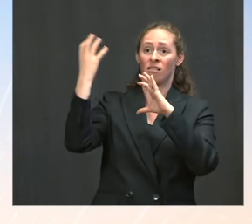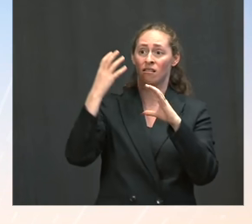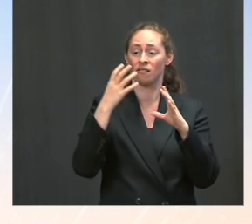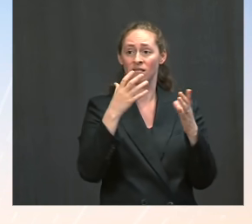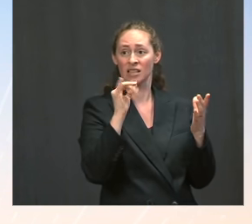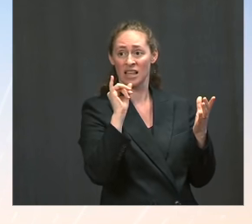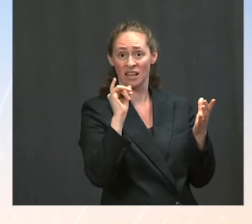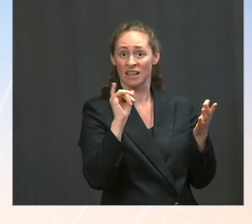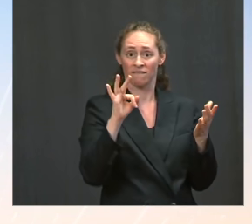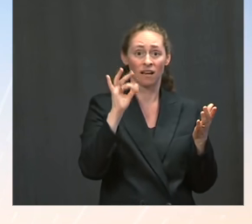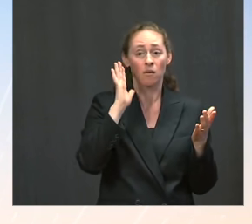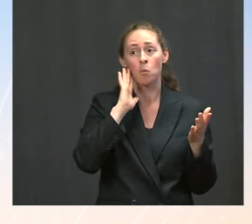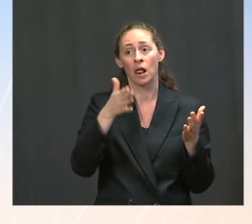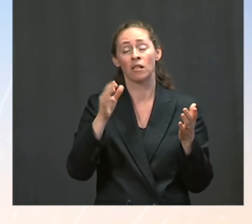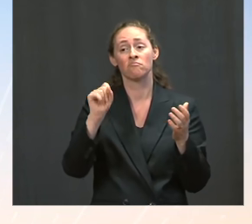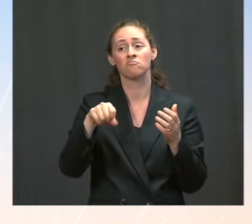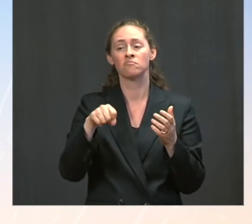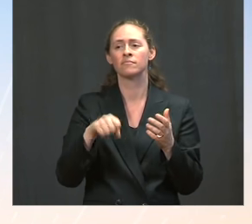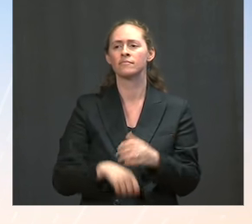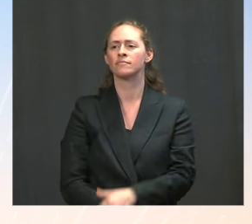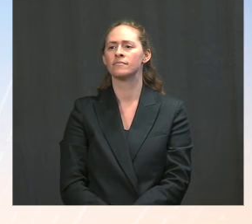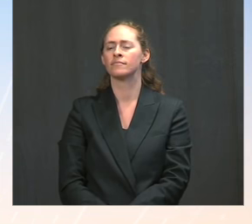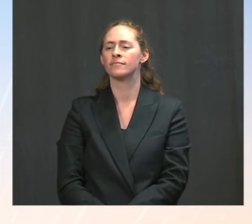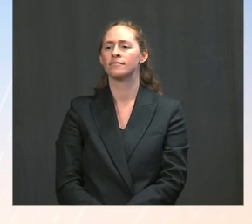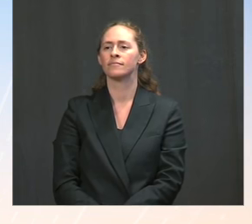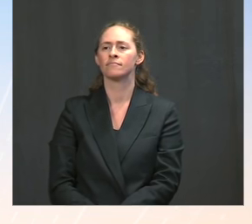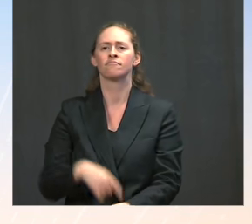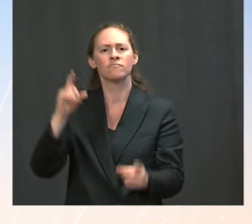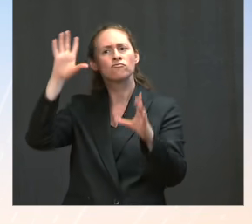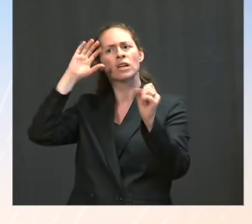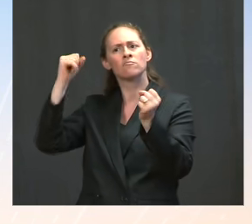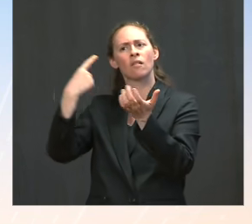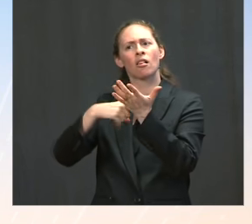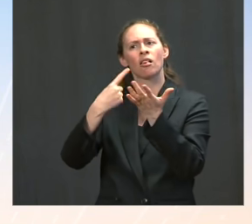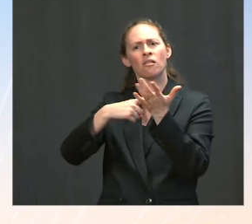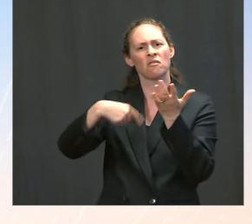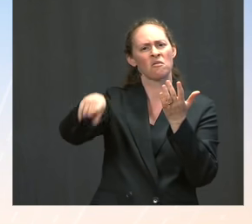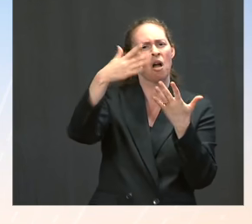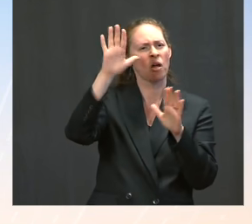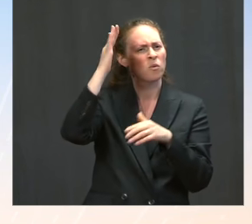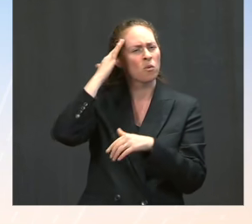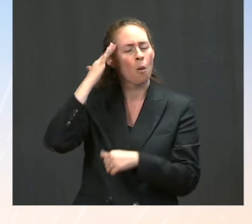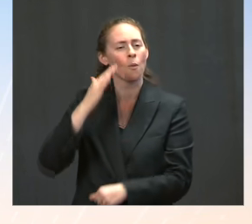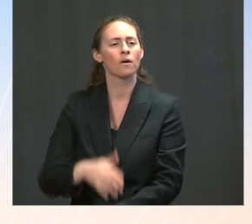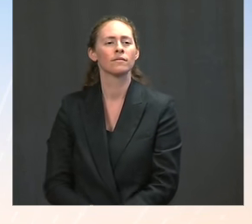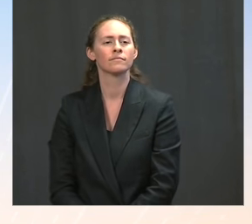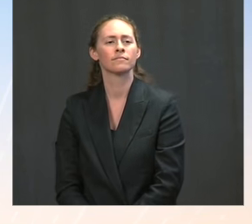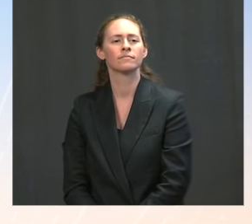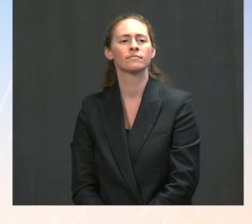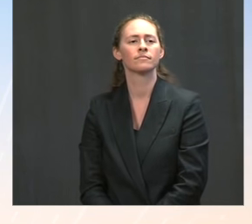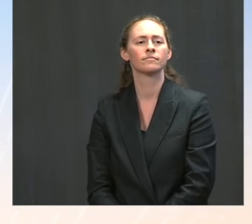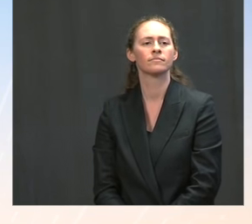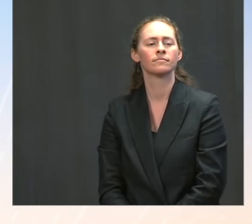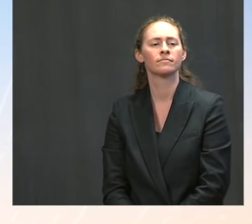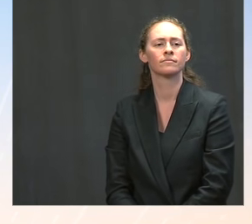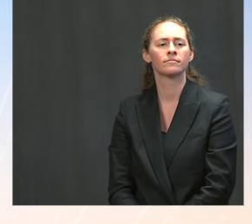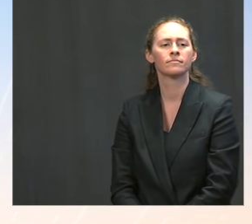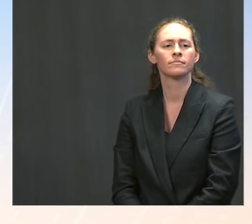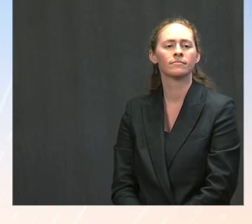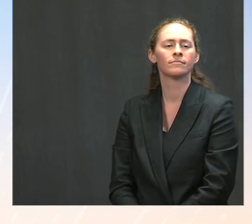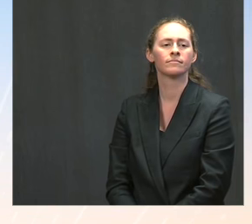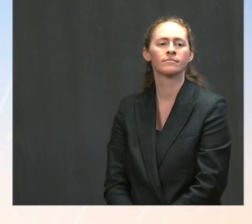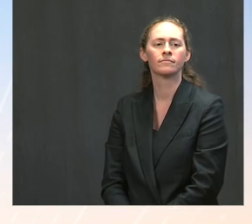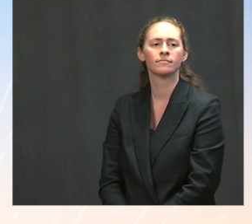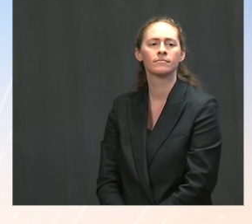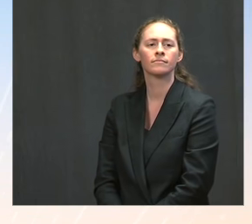on what you all have publicly reported on yourself. In regards to Senator Carper, since there's no room to lose a Democrat in this, what is the White House